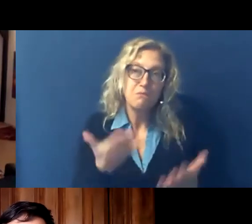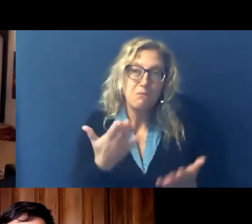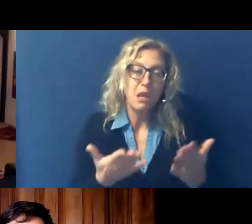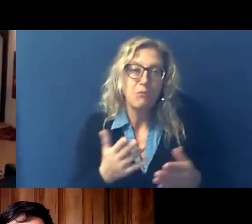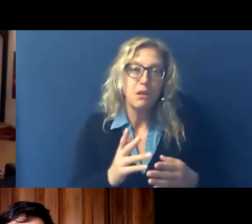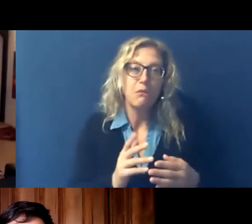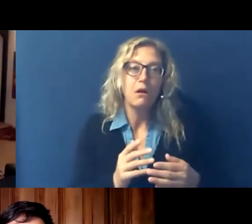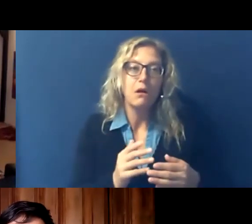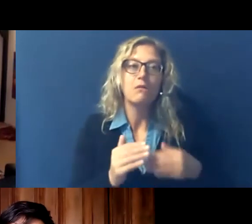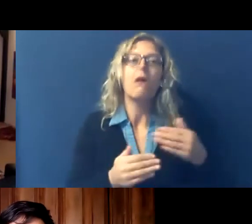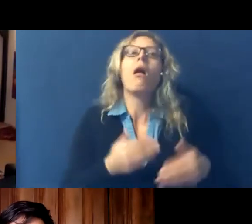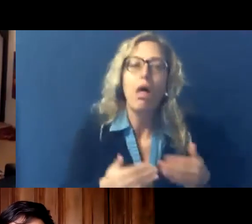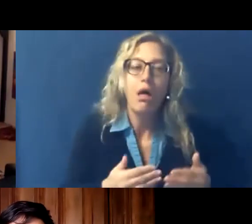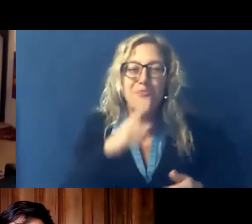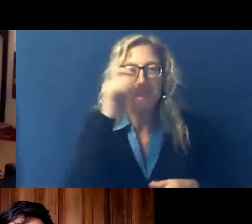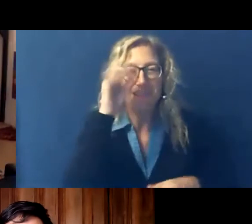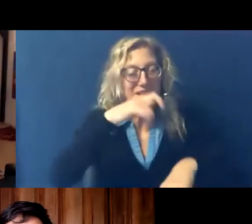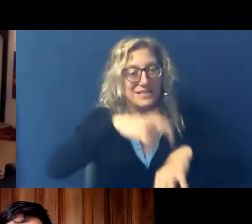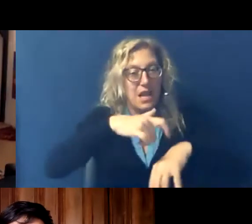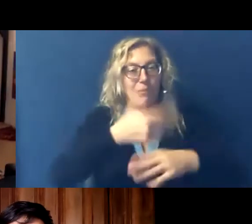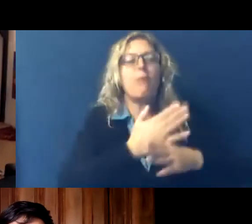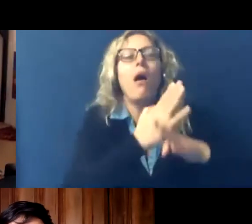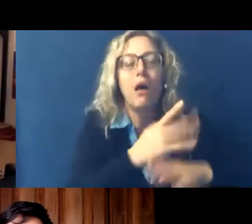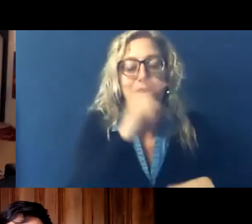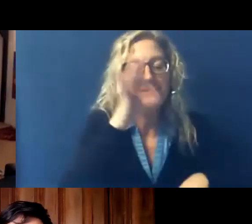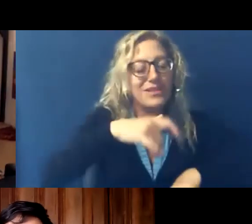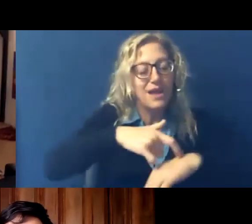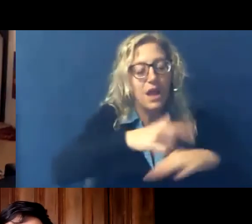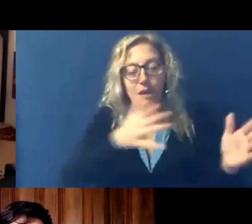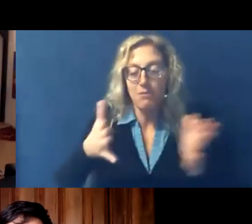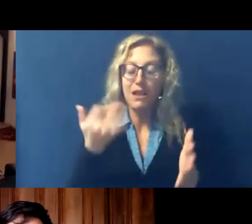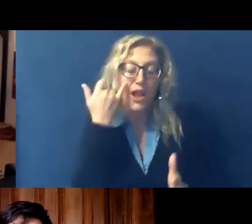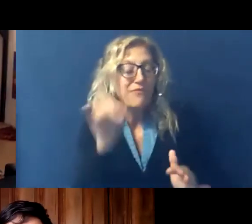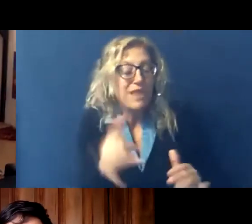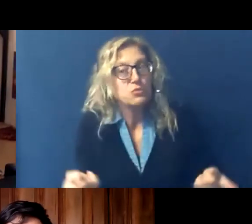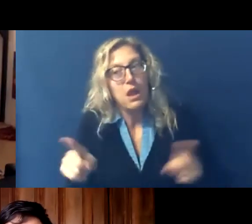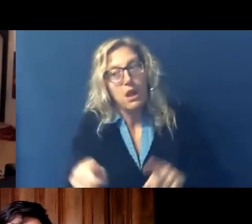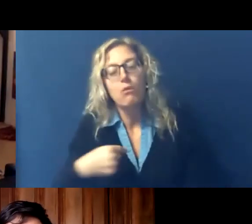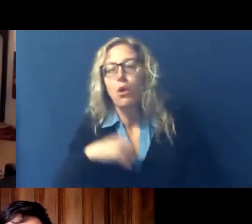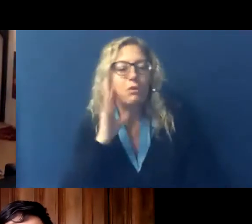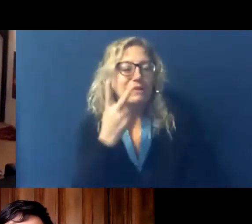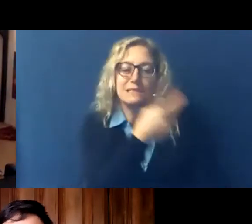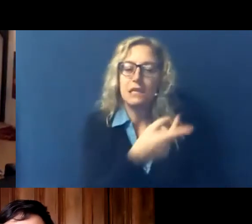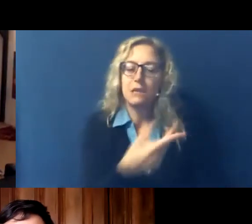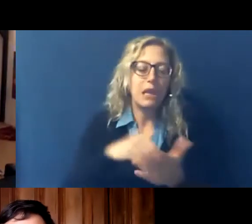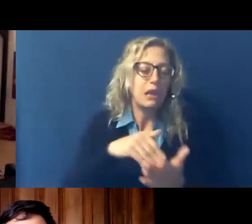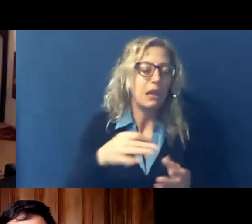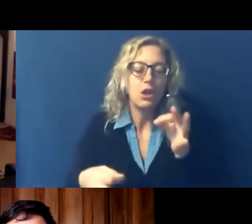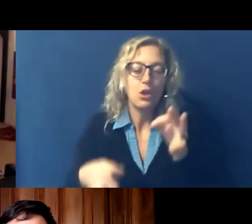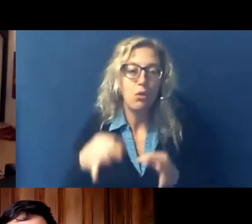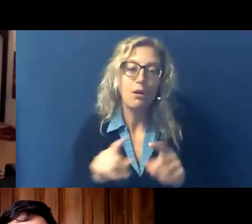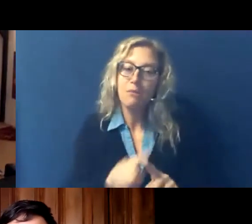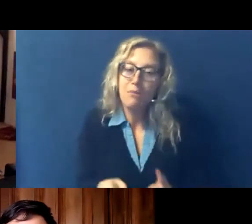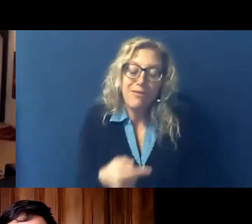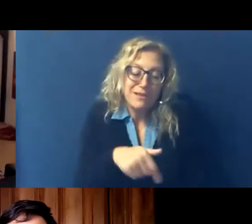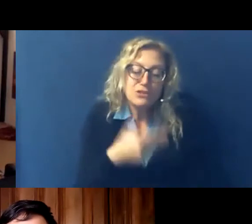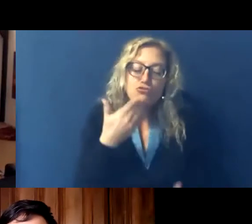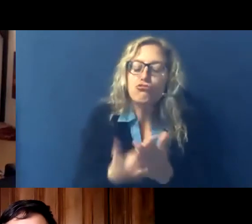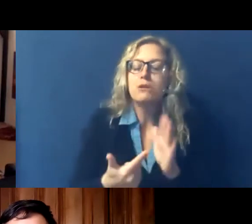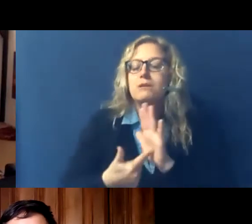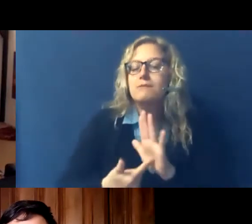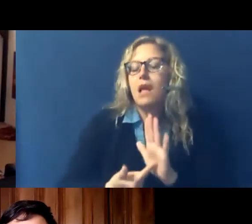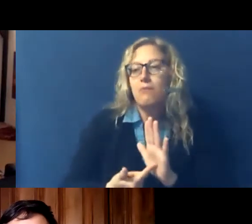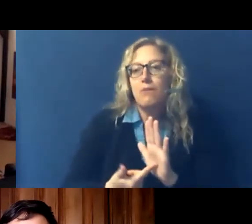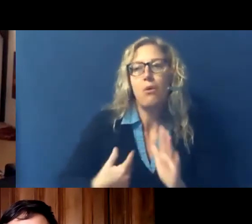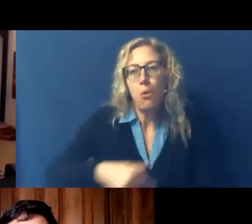bump with the timing of the case. And if that's what happens, we'll see them right back in court. But this is, I think, an example of the kind of thing